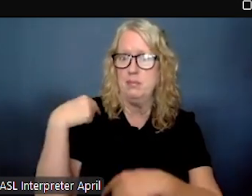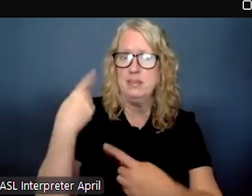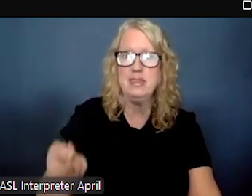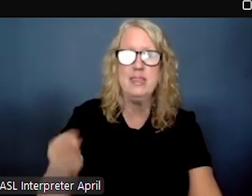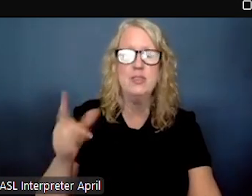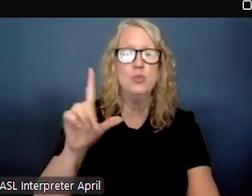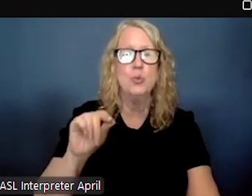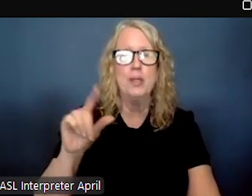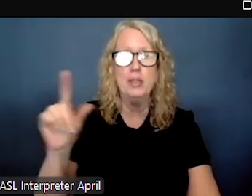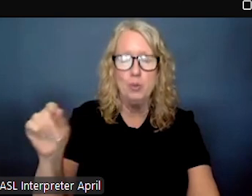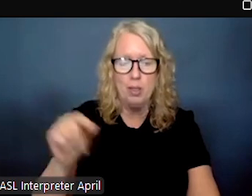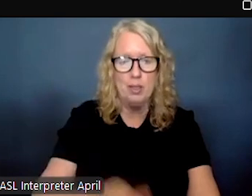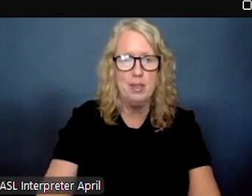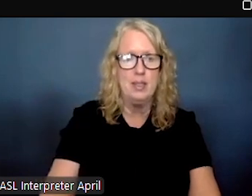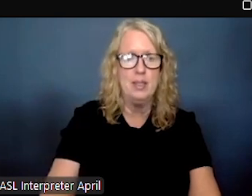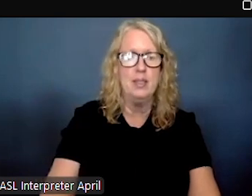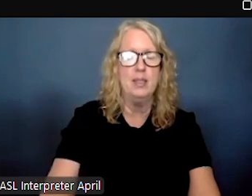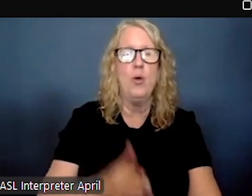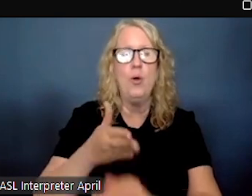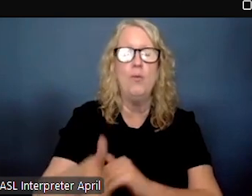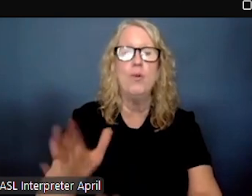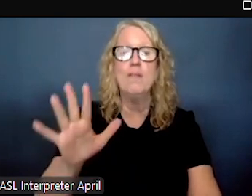2020, and there have been